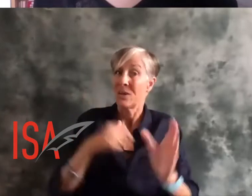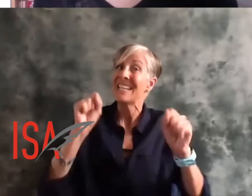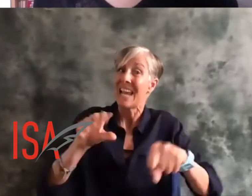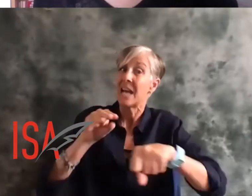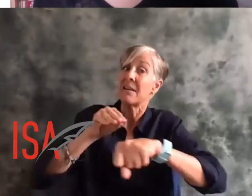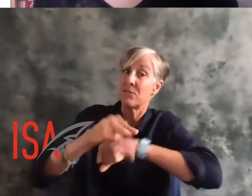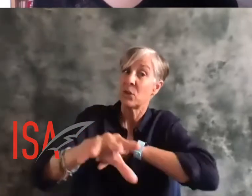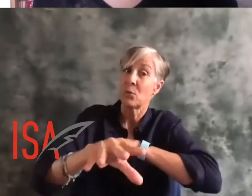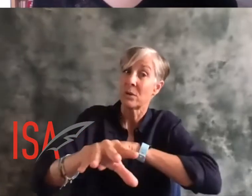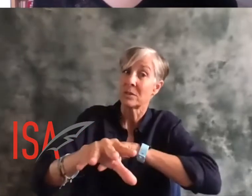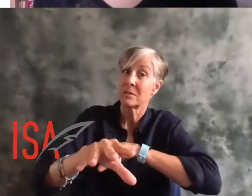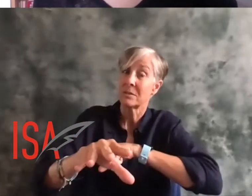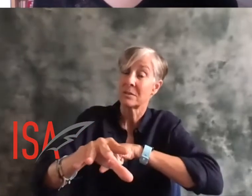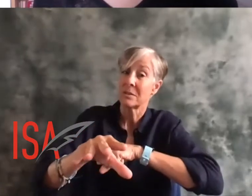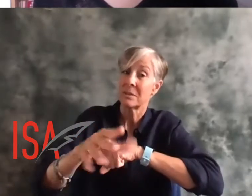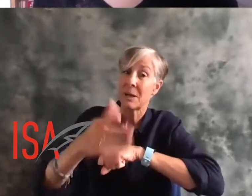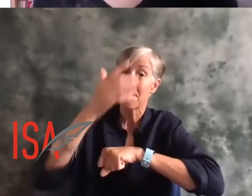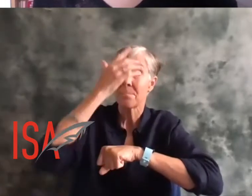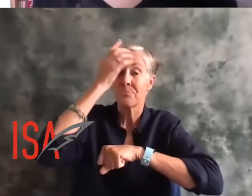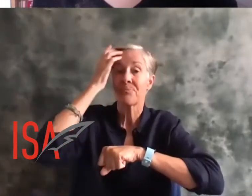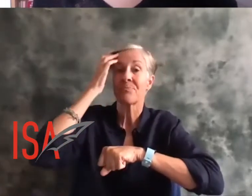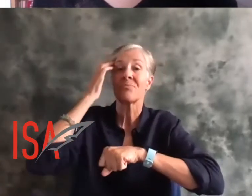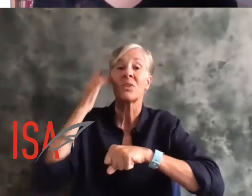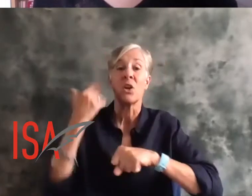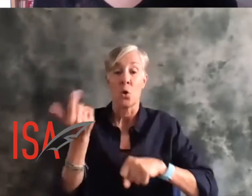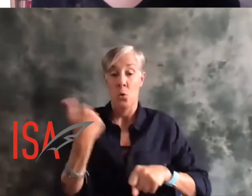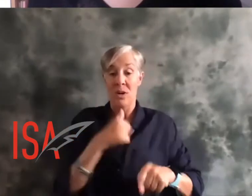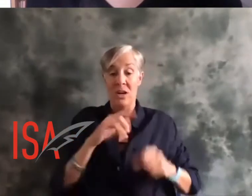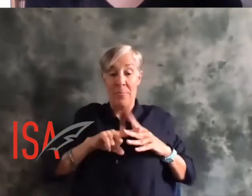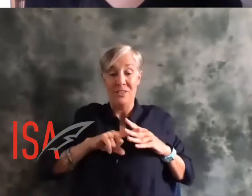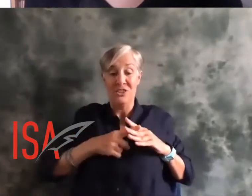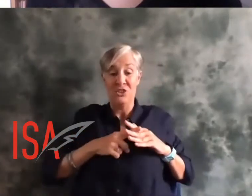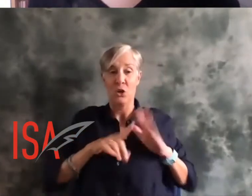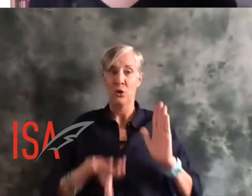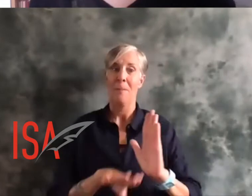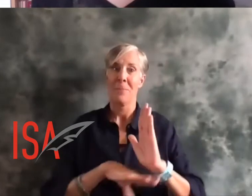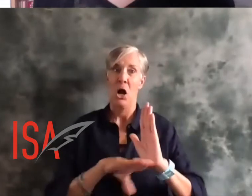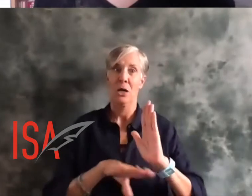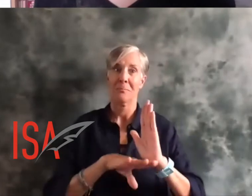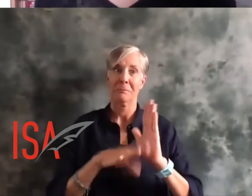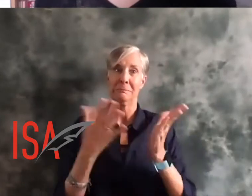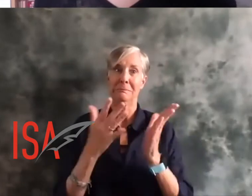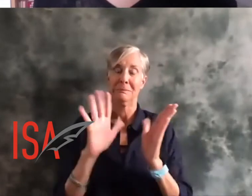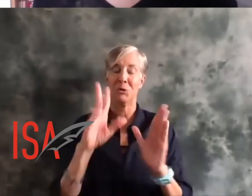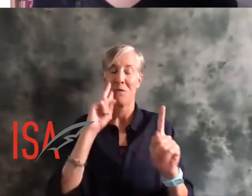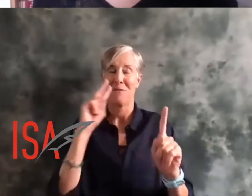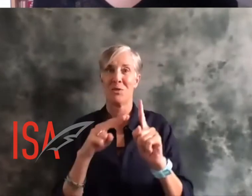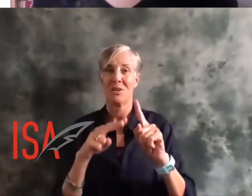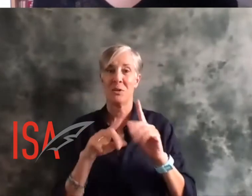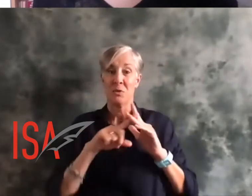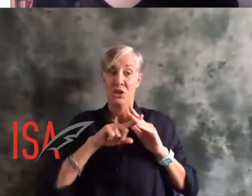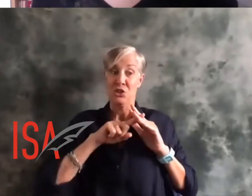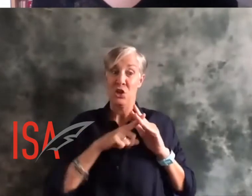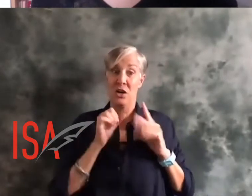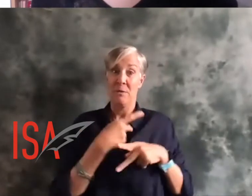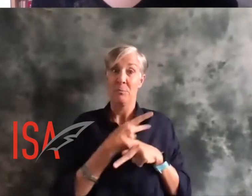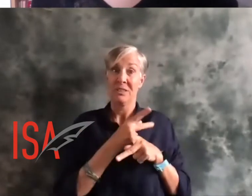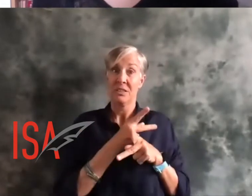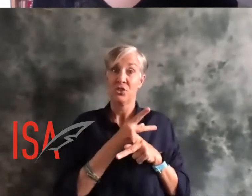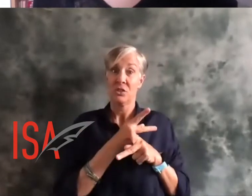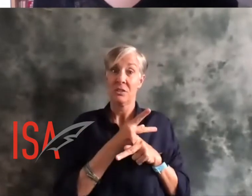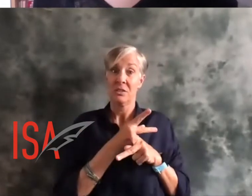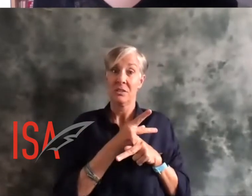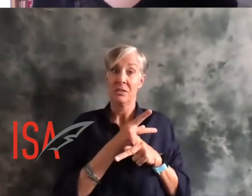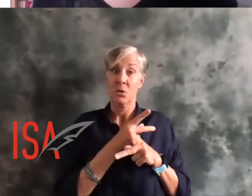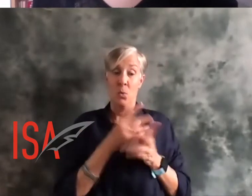are we at the bottom or the start, wherever way you want to pivot that, of production and what